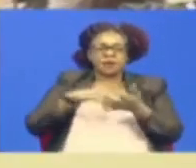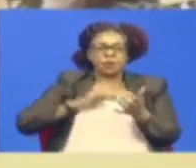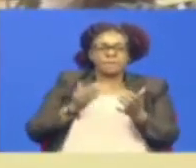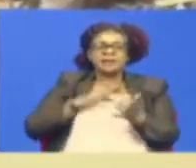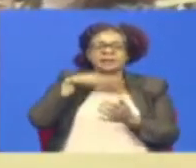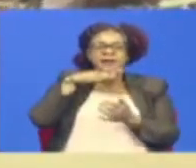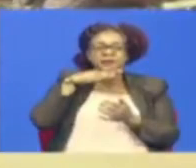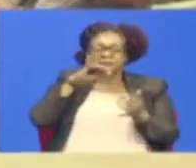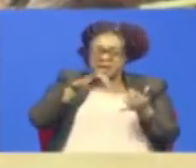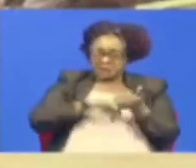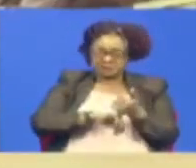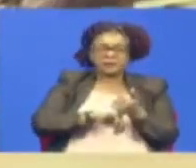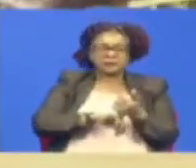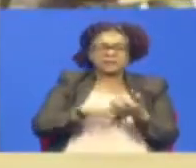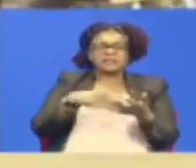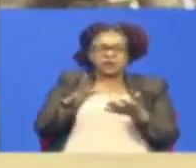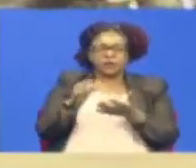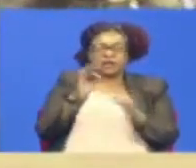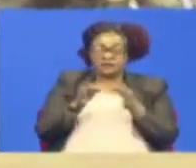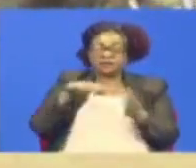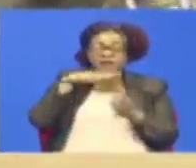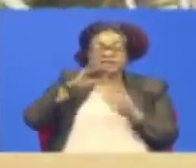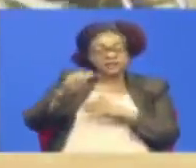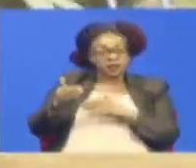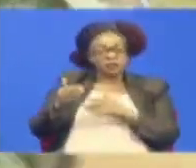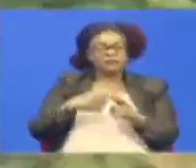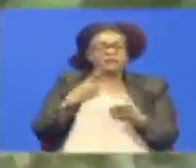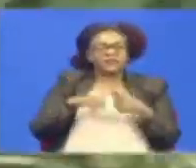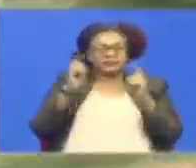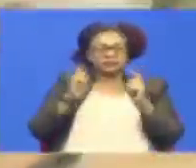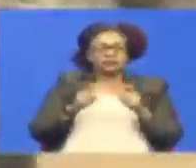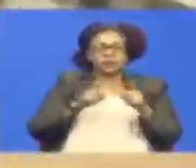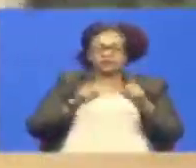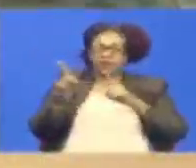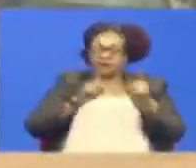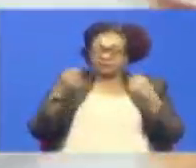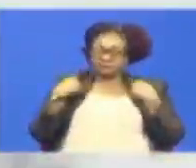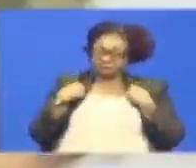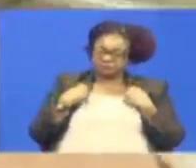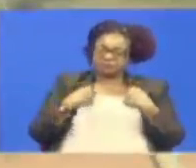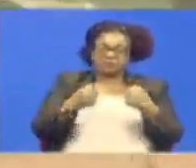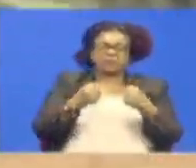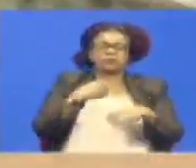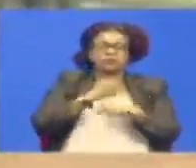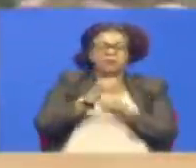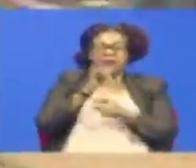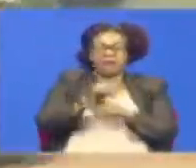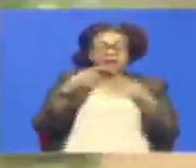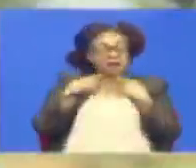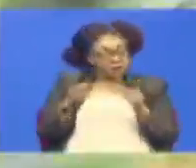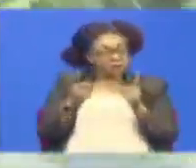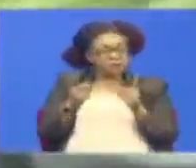husband is the notifier. If she dies in town, the husband is tasked to travel up country to make the wailed announcement, what is